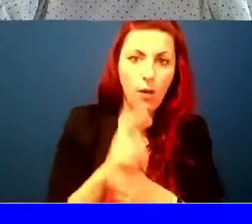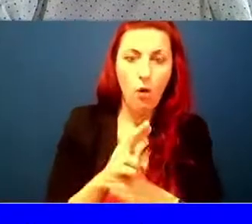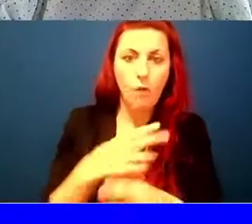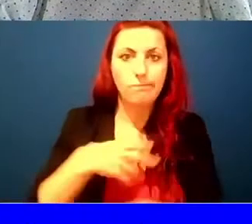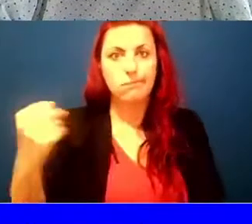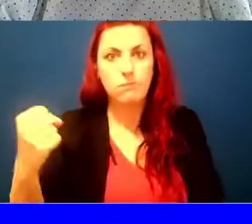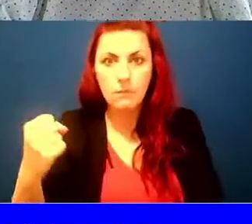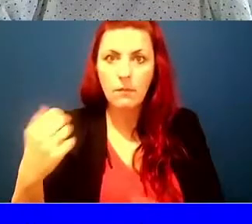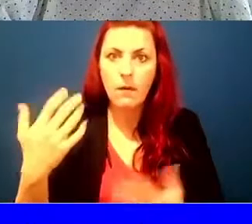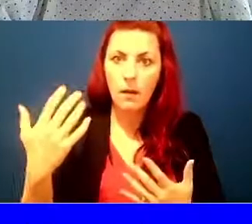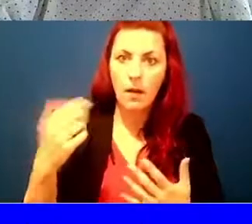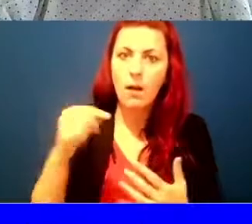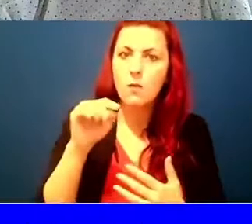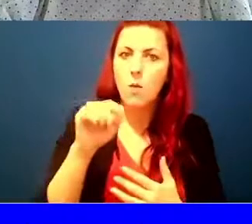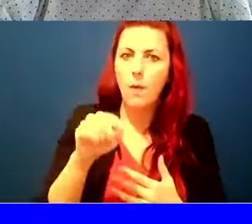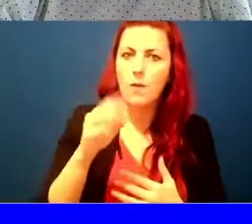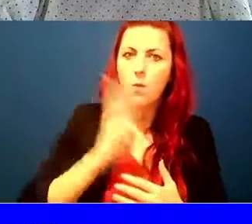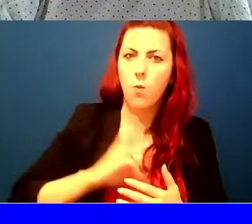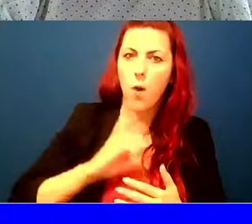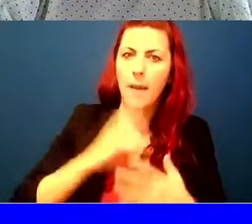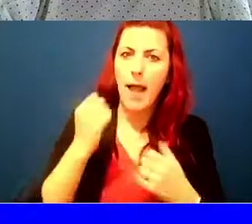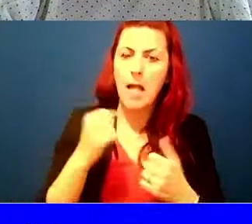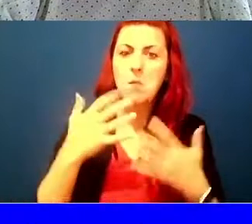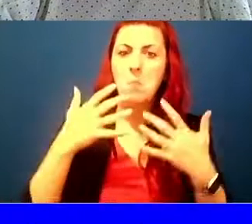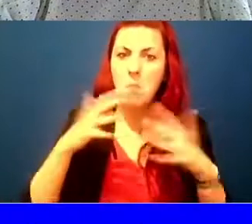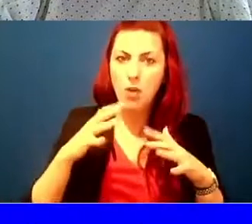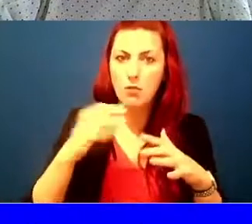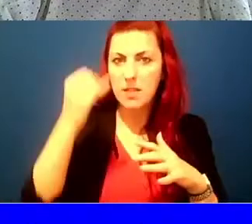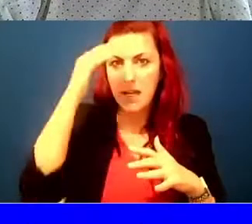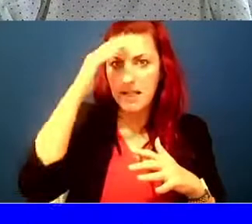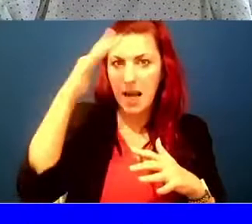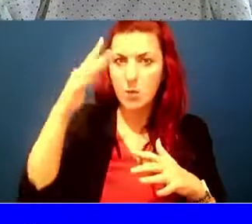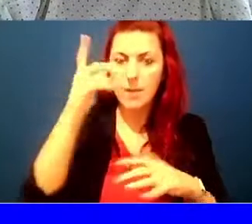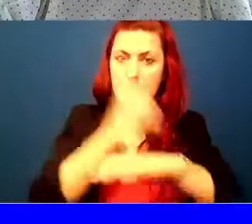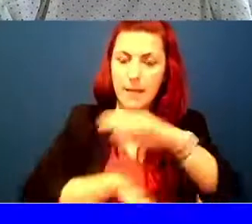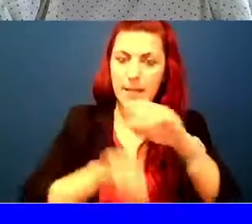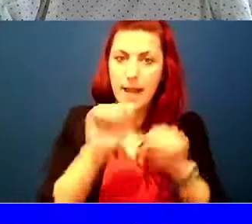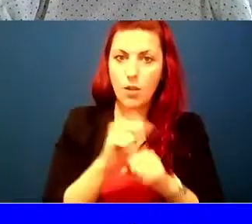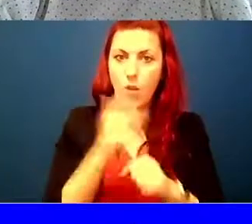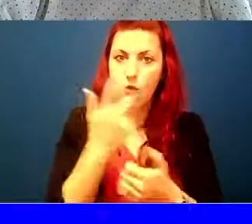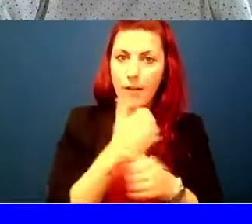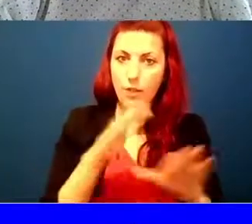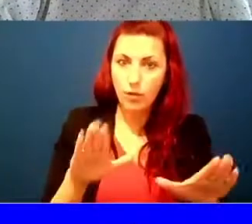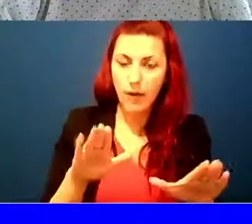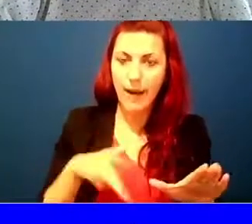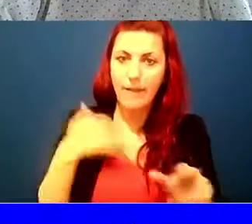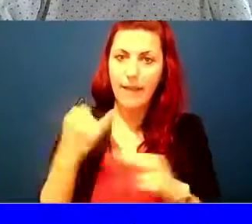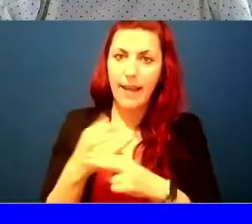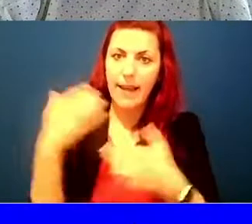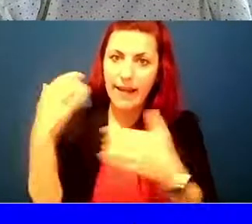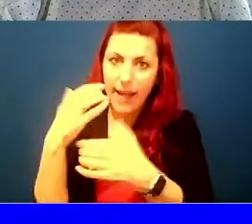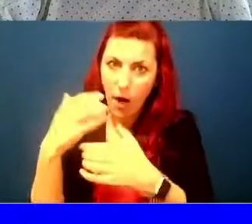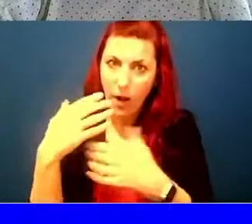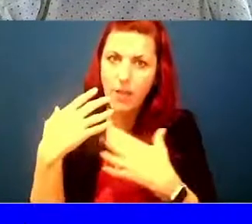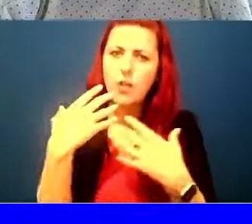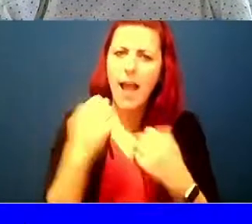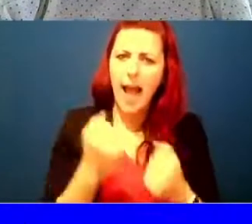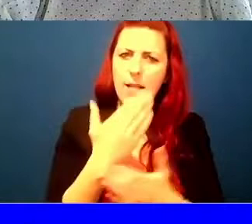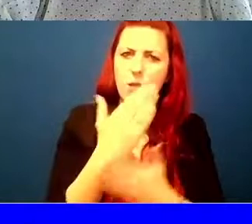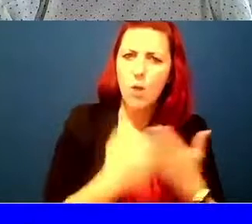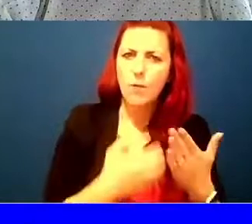basis. This lady has a moderate intellectual disability and three children who are in care. She also had a number of criminal